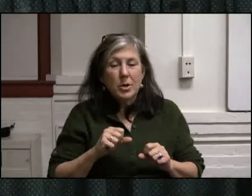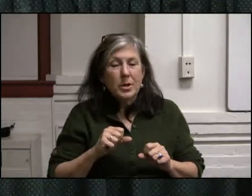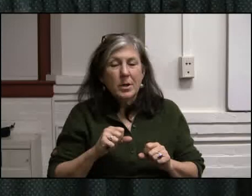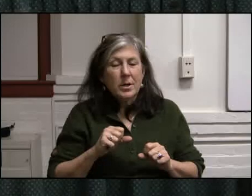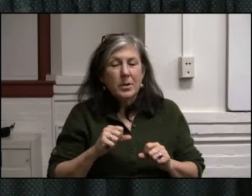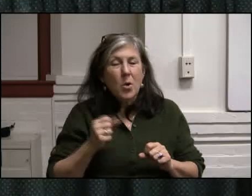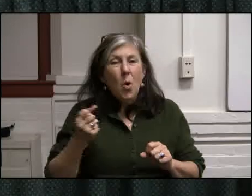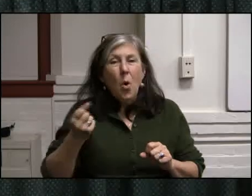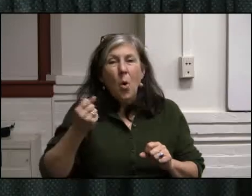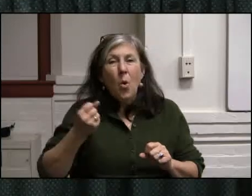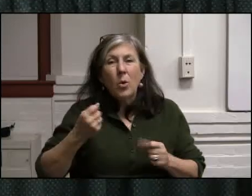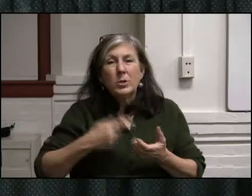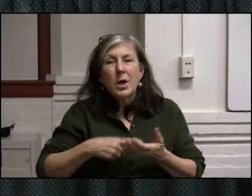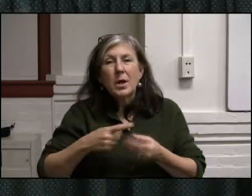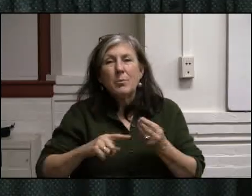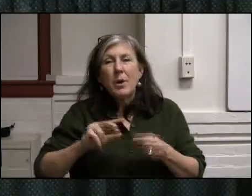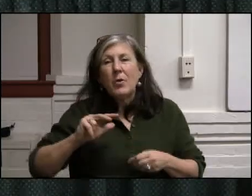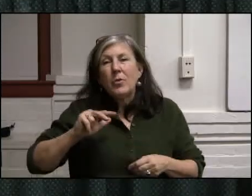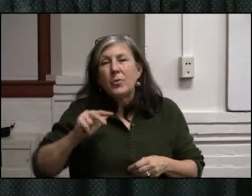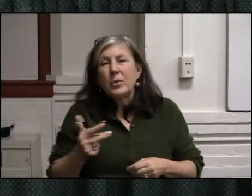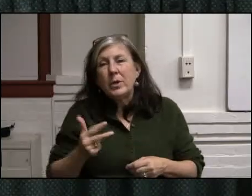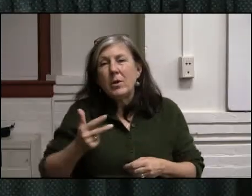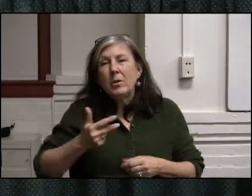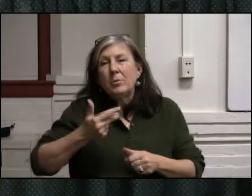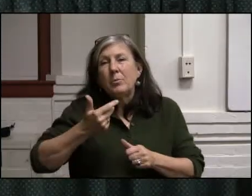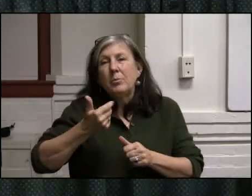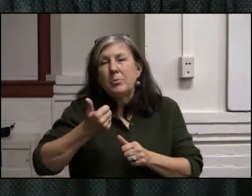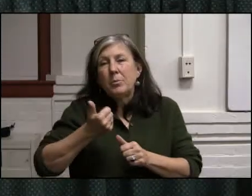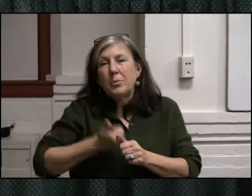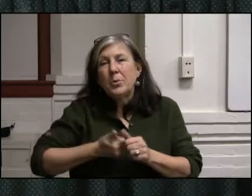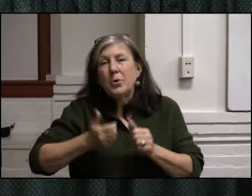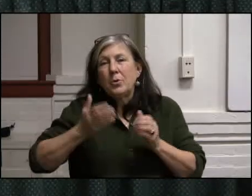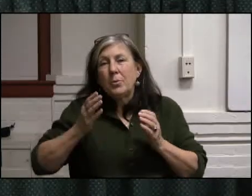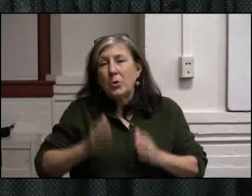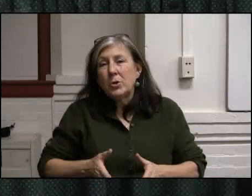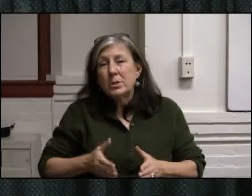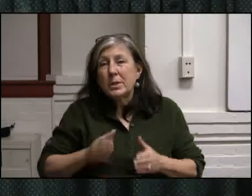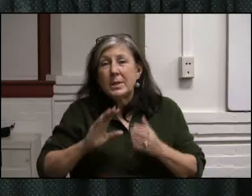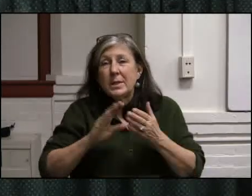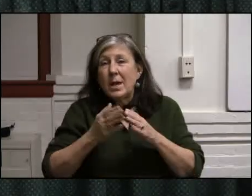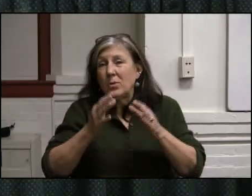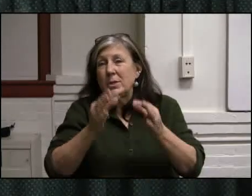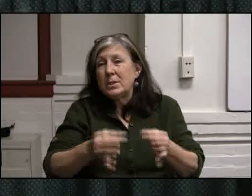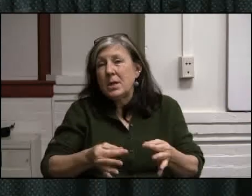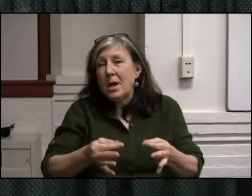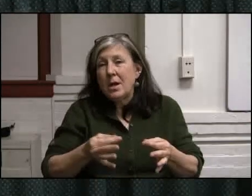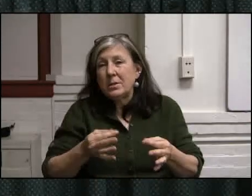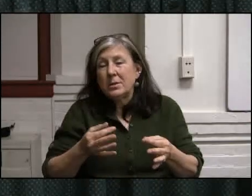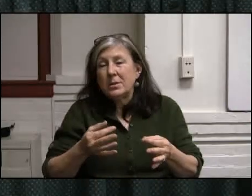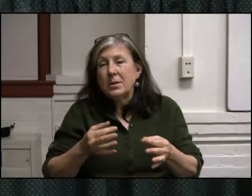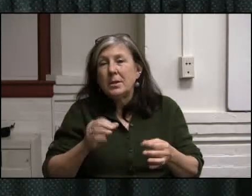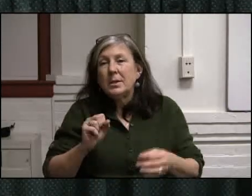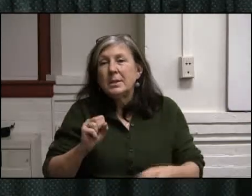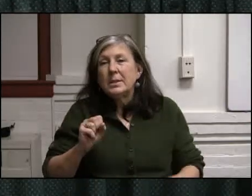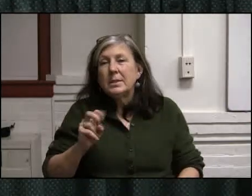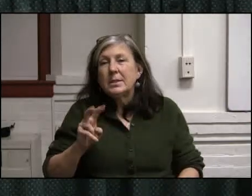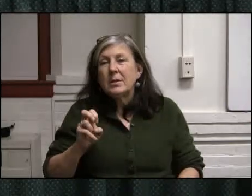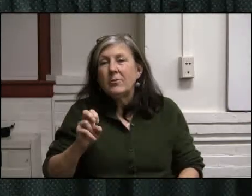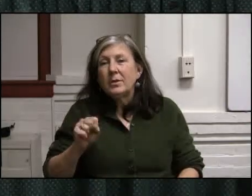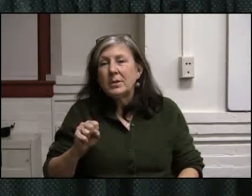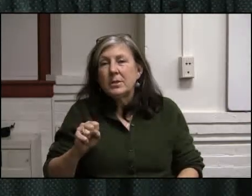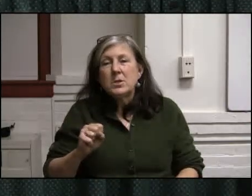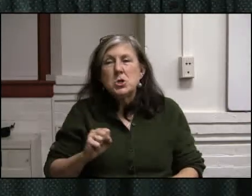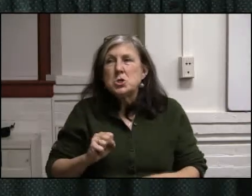the $3 per resident, since the town is going to decide that anyway. The 7th's $3.